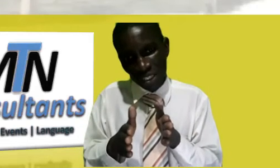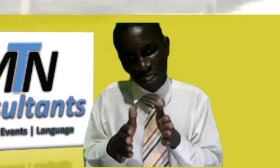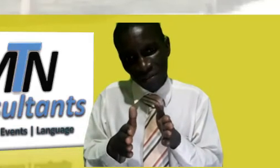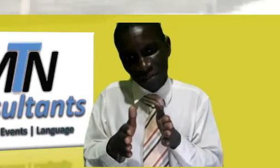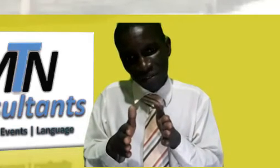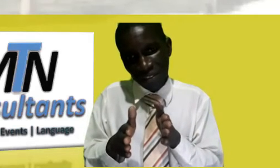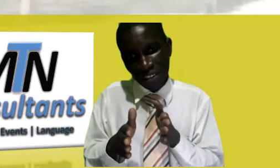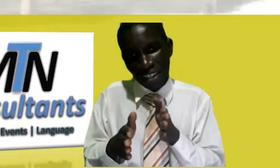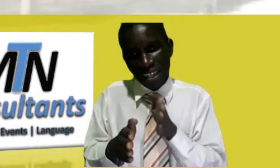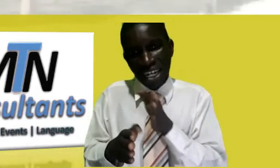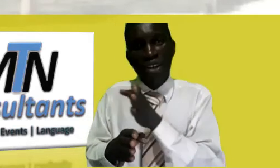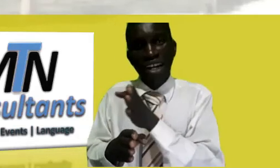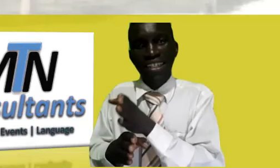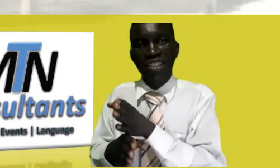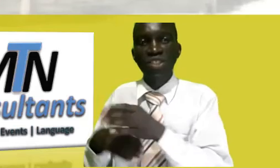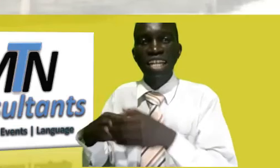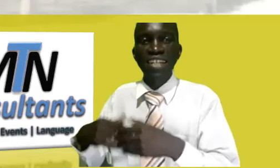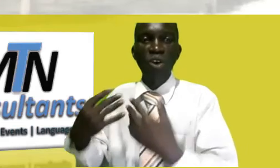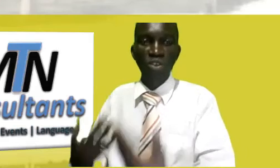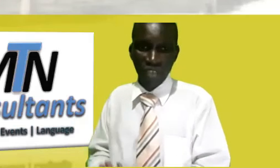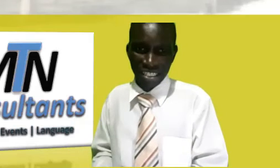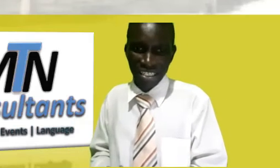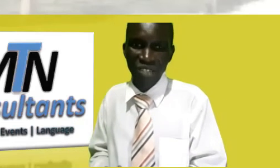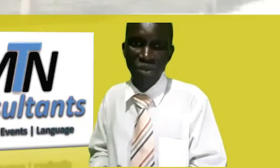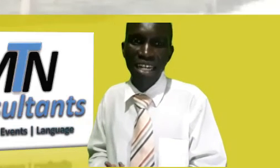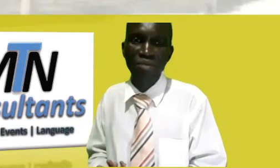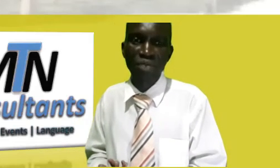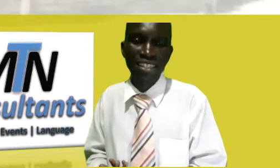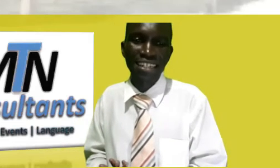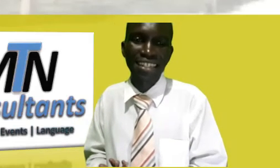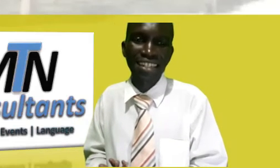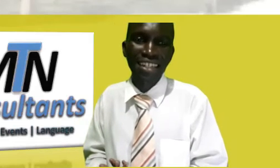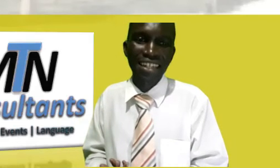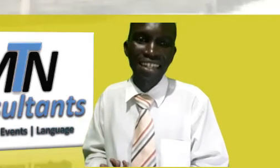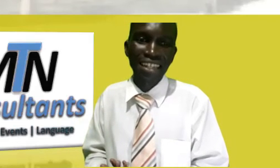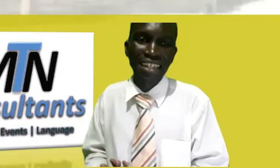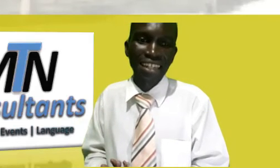introducing yourself. Now you are ready to start a conversation with that person.